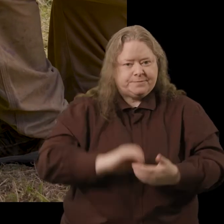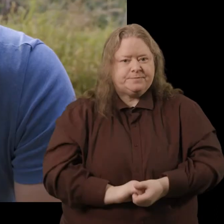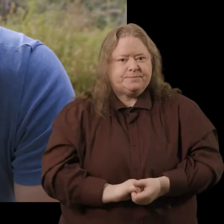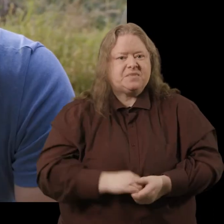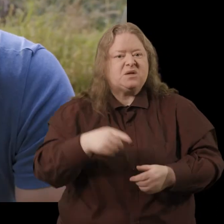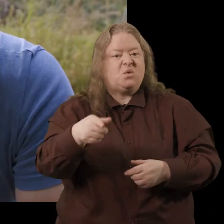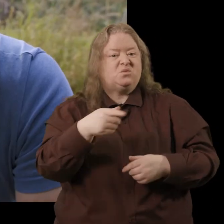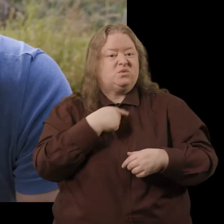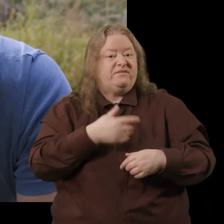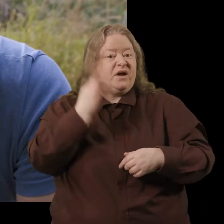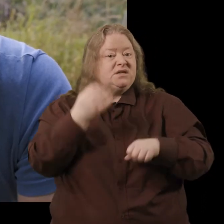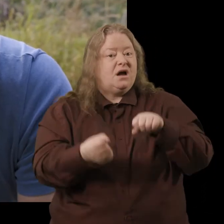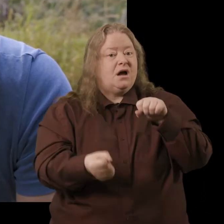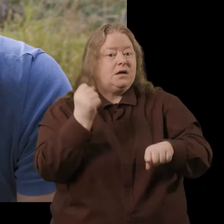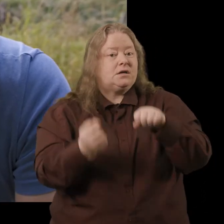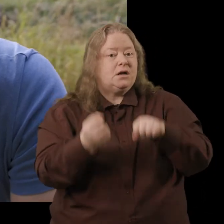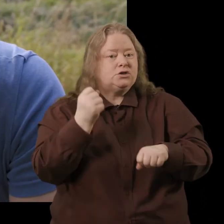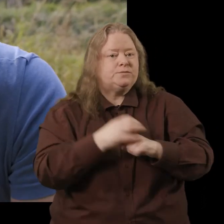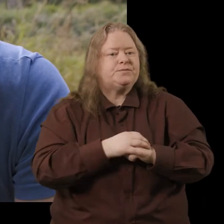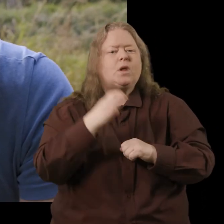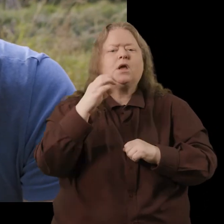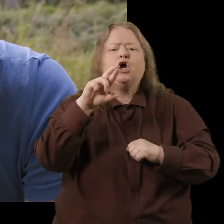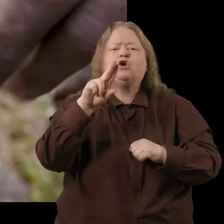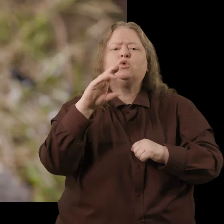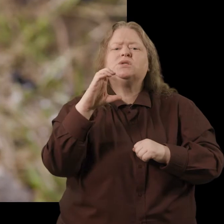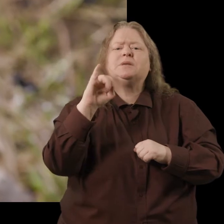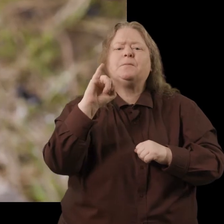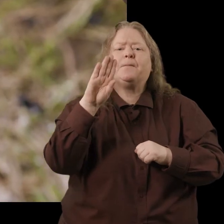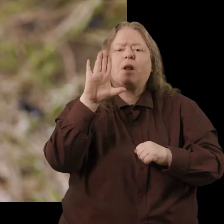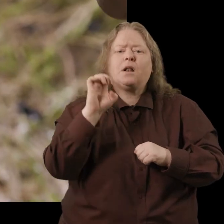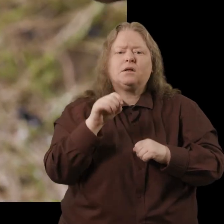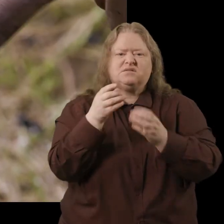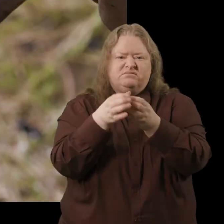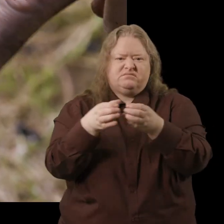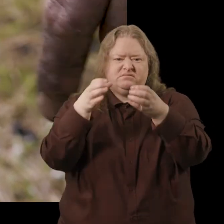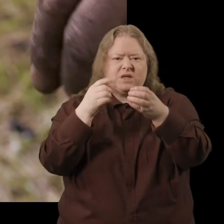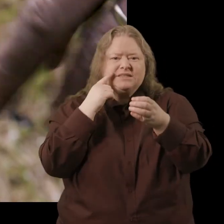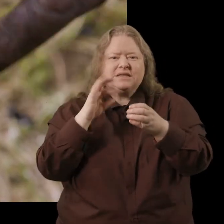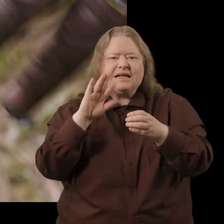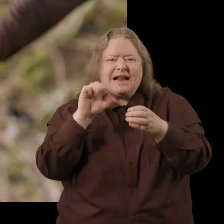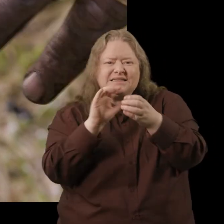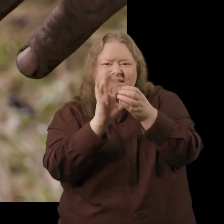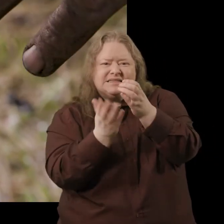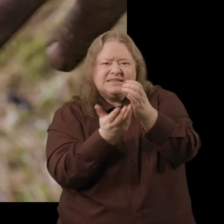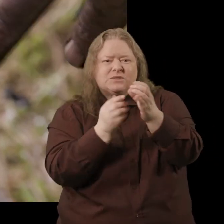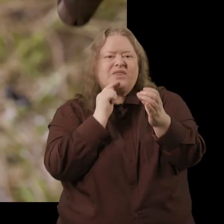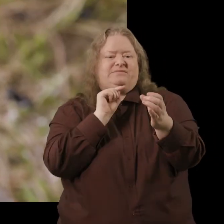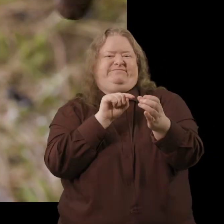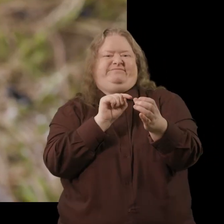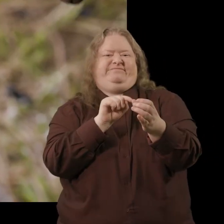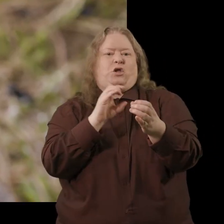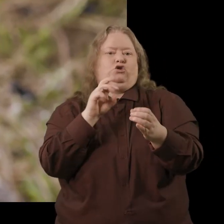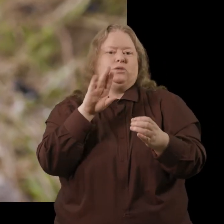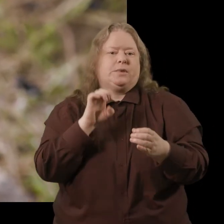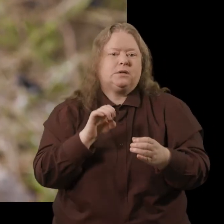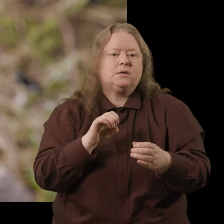this is what we find archaeologically. A crucible is a clay pot, and you get this glassy outside. So that's what tells us it's a crucible. And it can